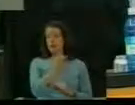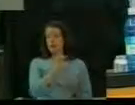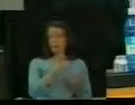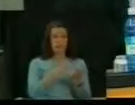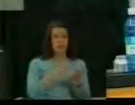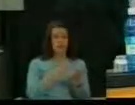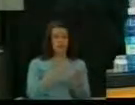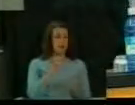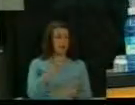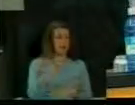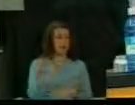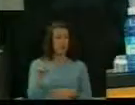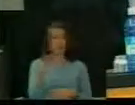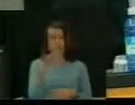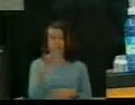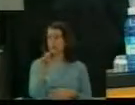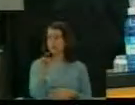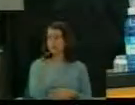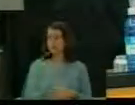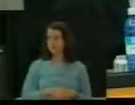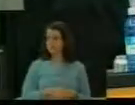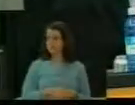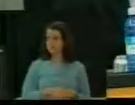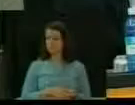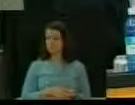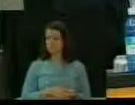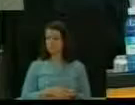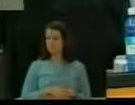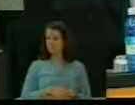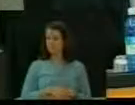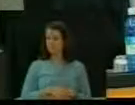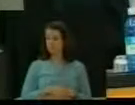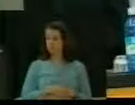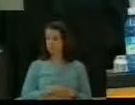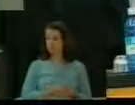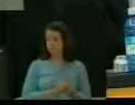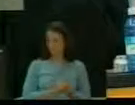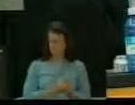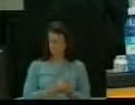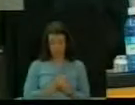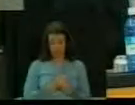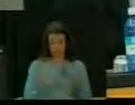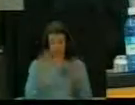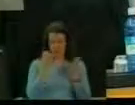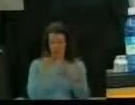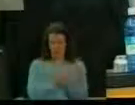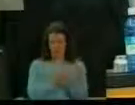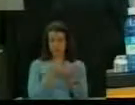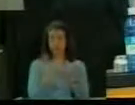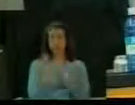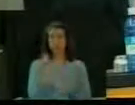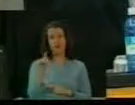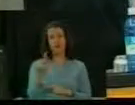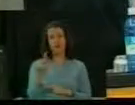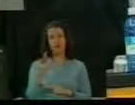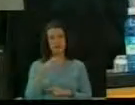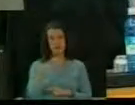Do I have a second? Second by Commissioner Ivan Harmon. Any more discussion? Commissioner Kaywood, Commissioner Pinkston.